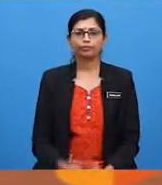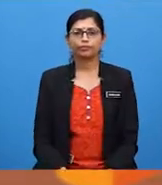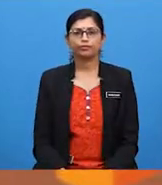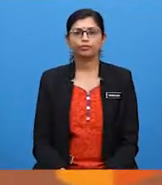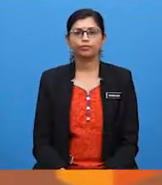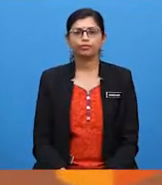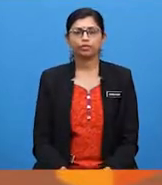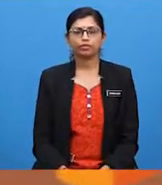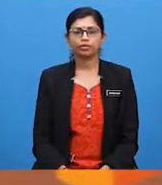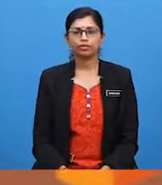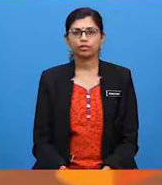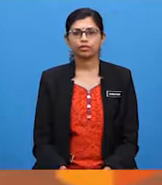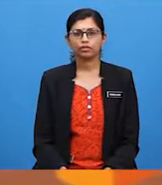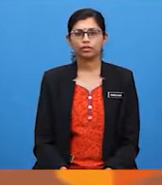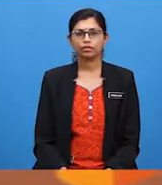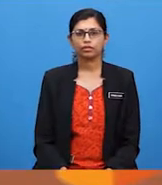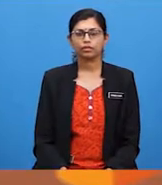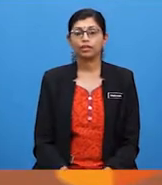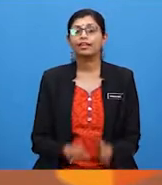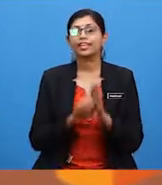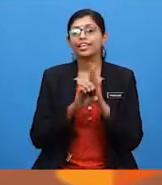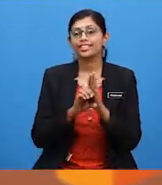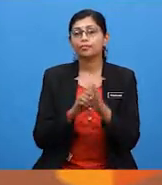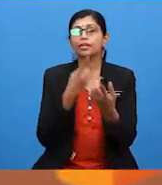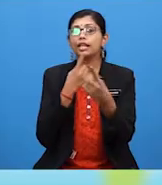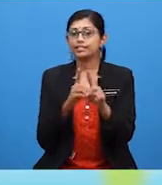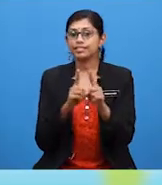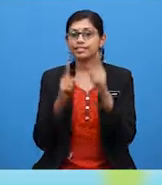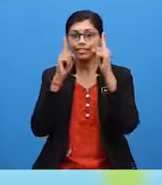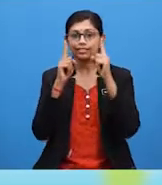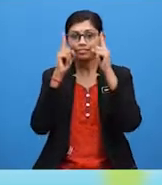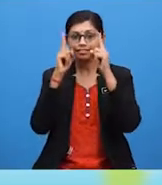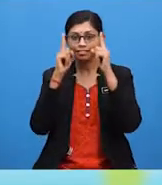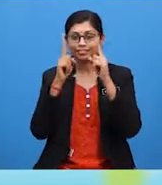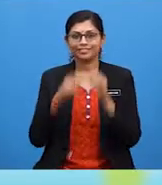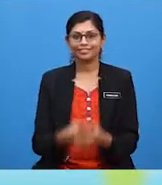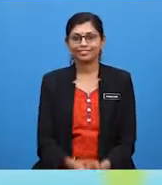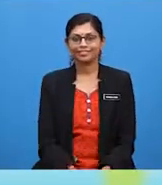And here are some examples of the answers.